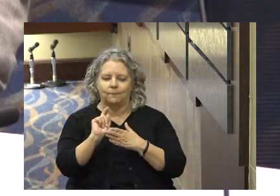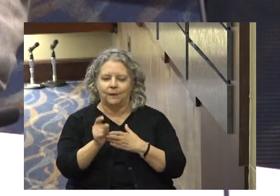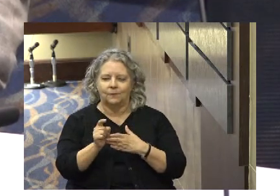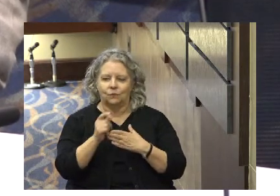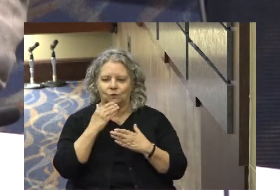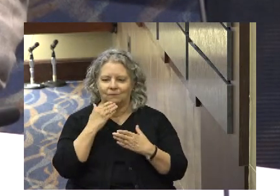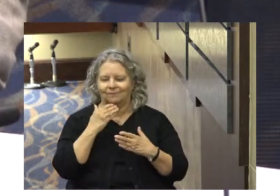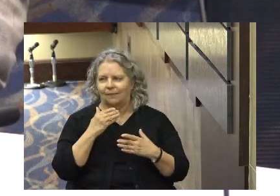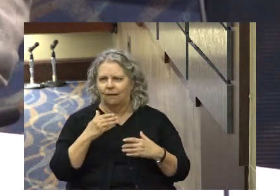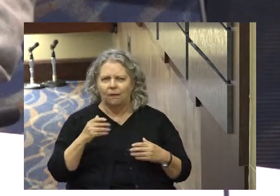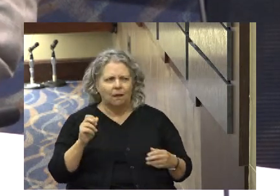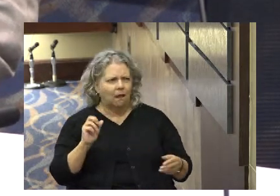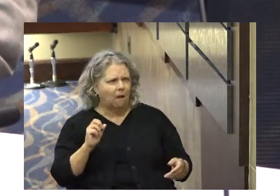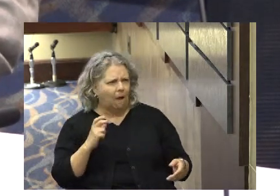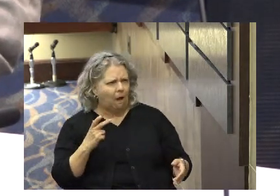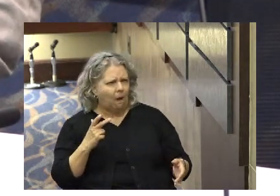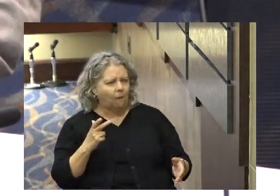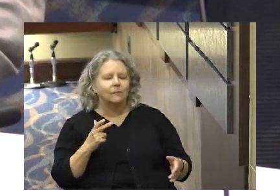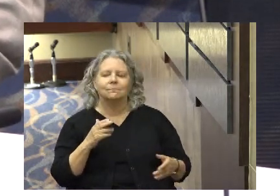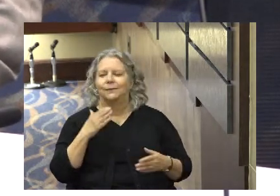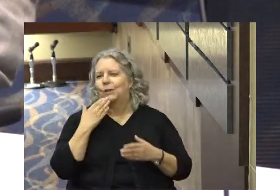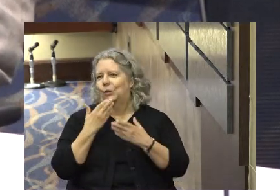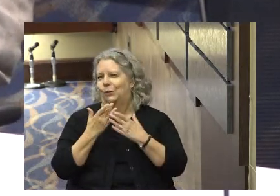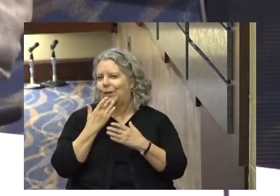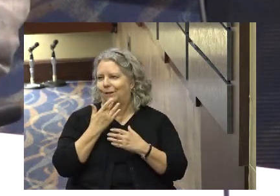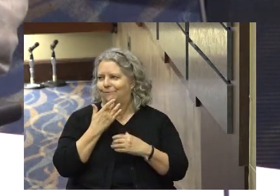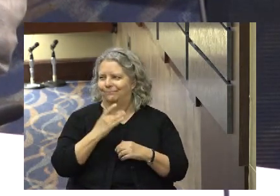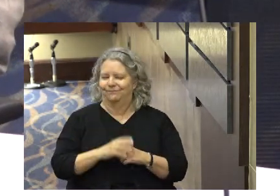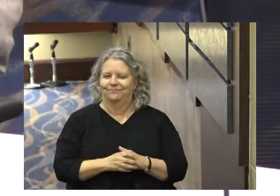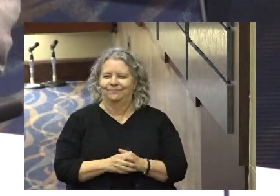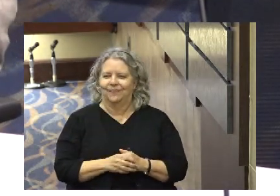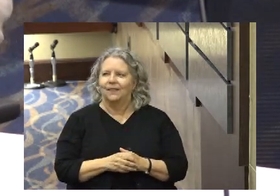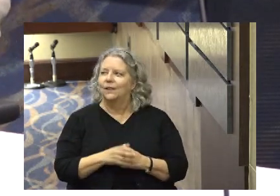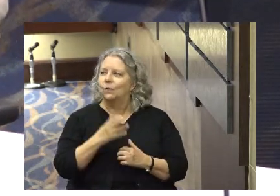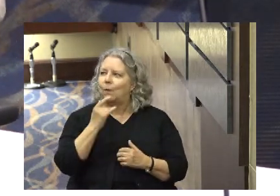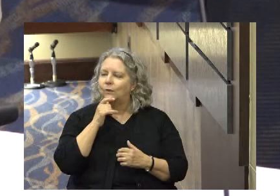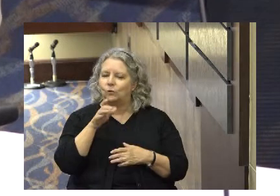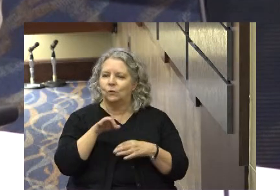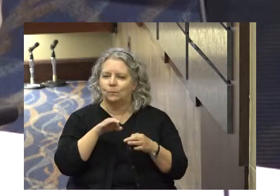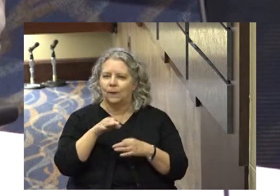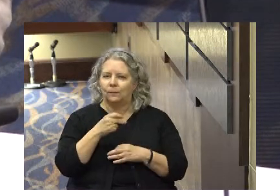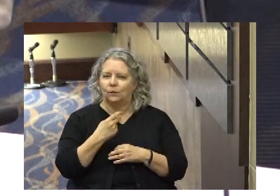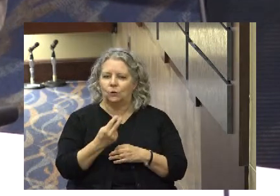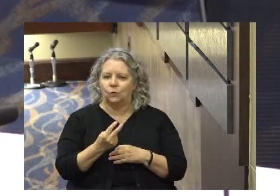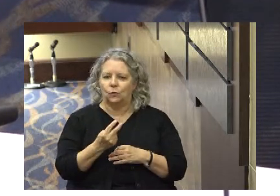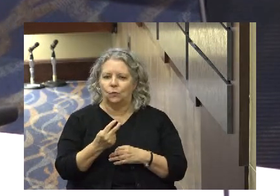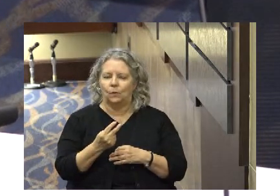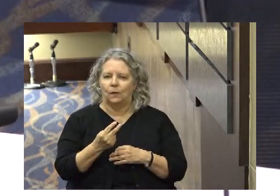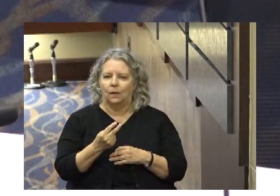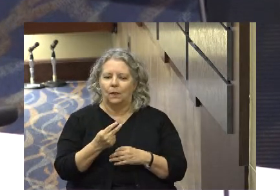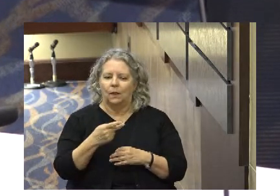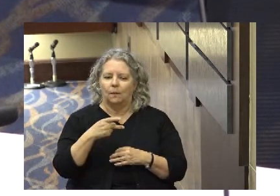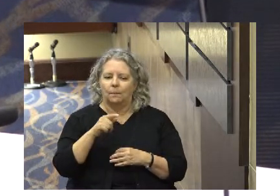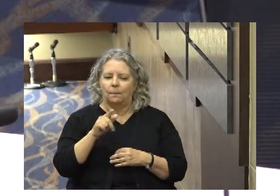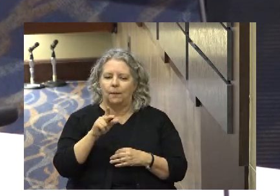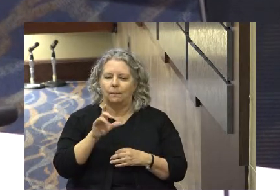with that. But why don't you walk us through the 2 public hearings you have? So we do have 2 public hearings. Wait.